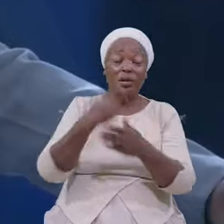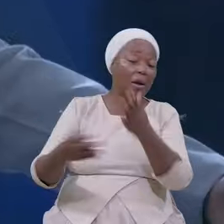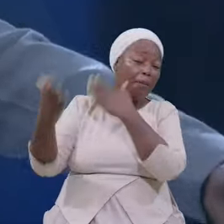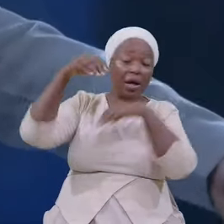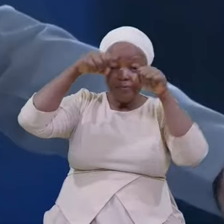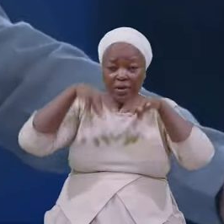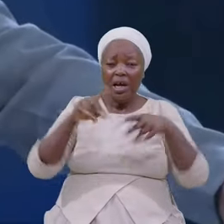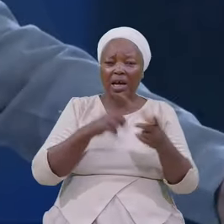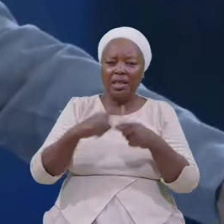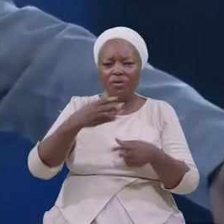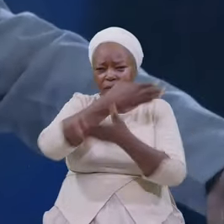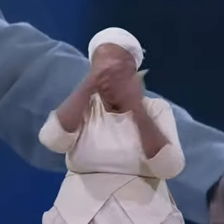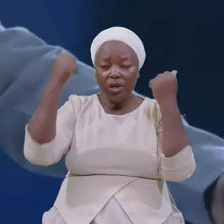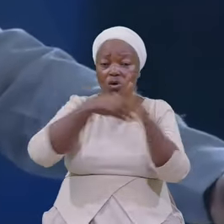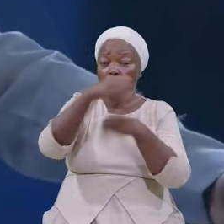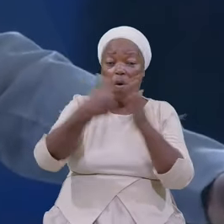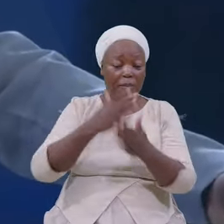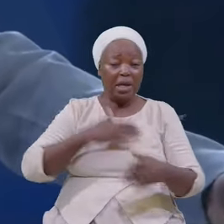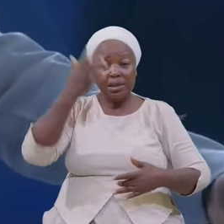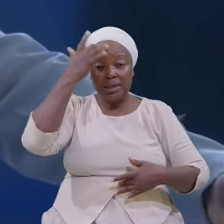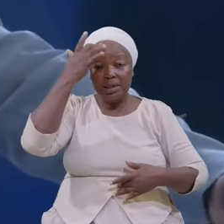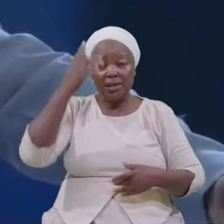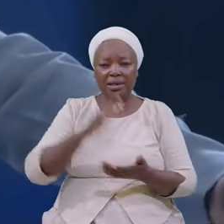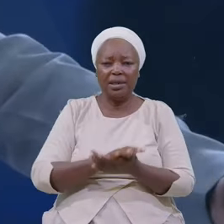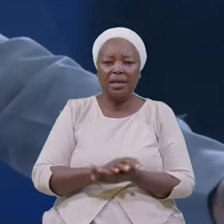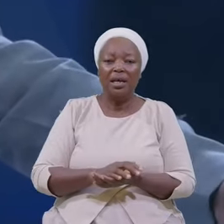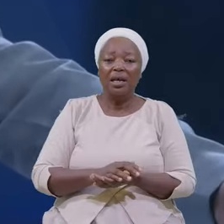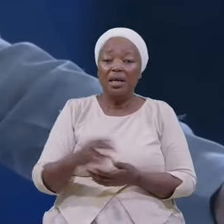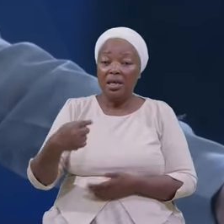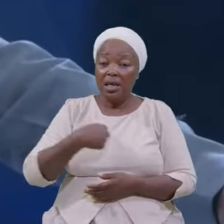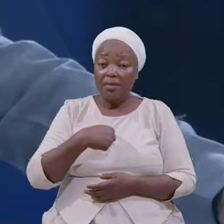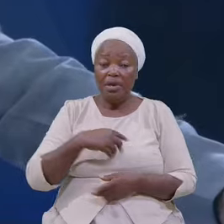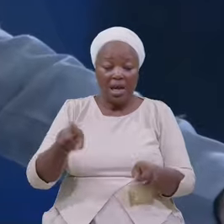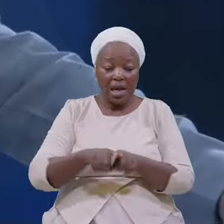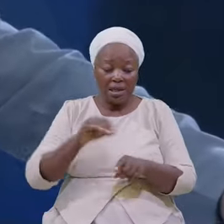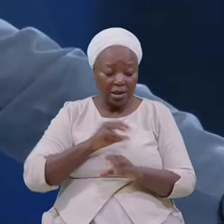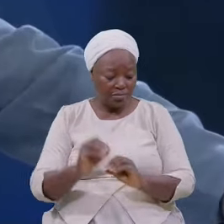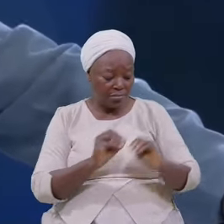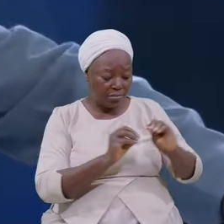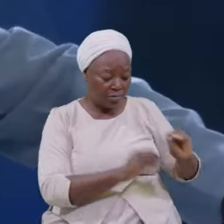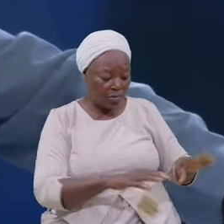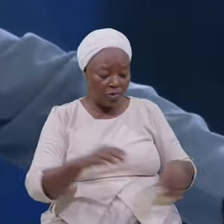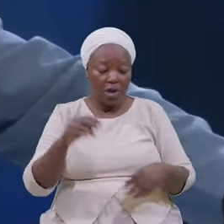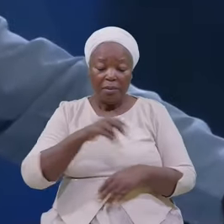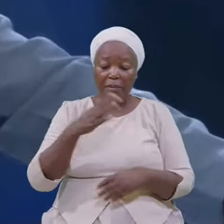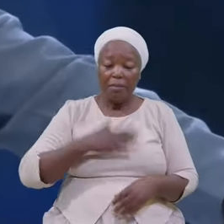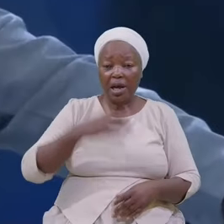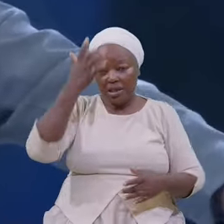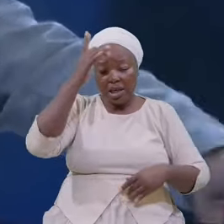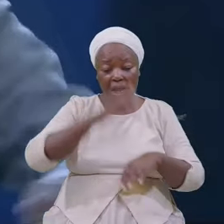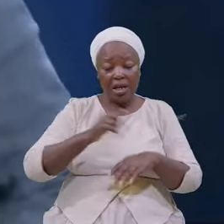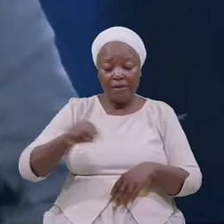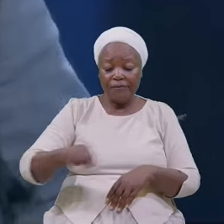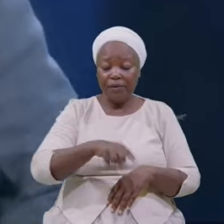I'm forgetting all my sickness. J'oublie toutes mes maladies. As I lay my sickness at the feet of Jesus. Comme